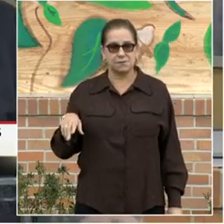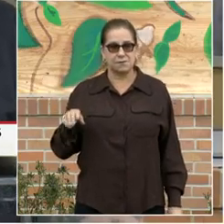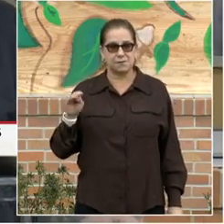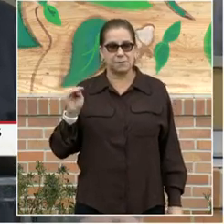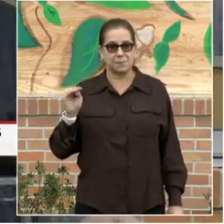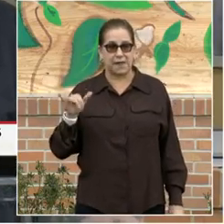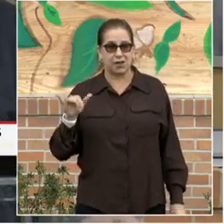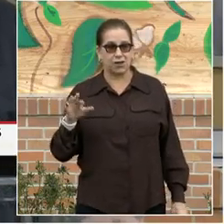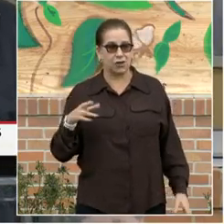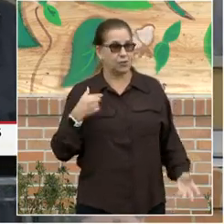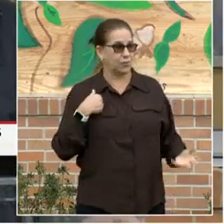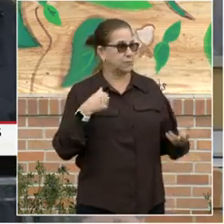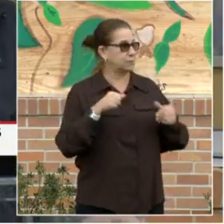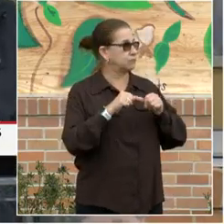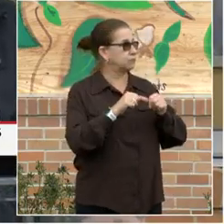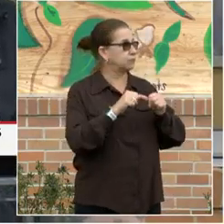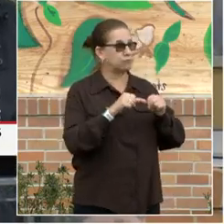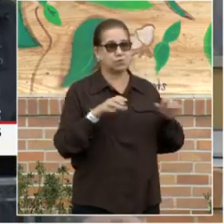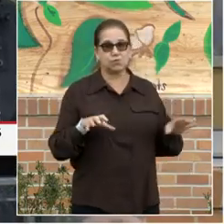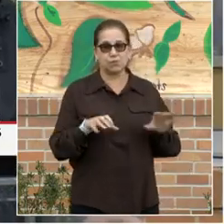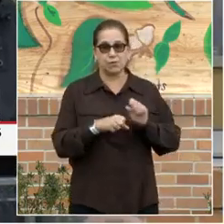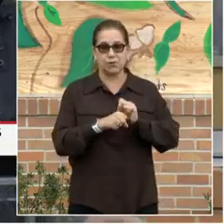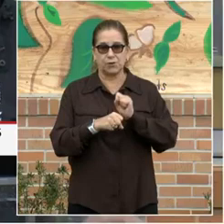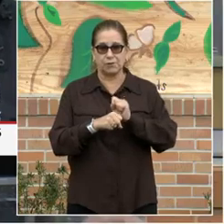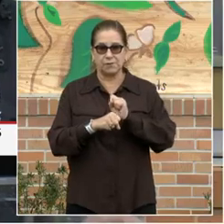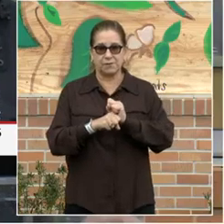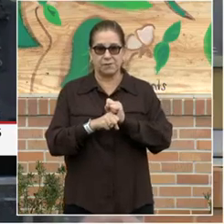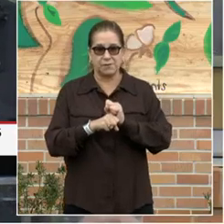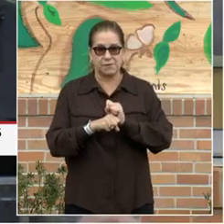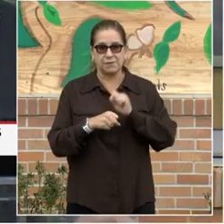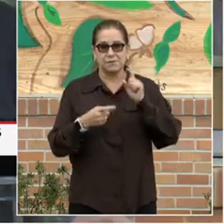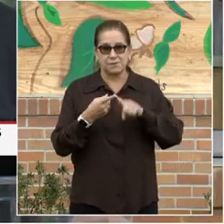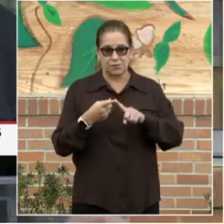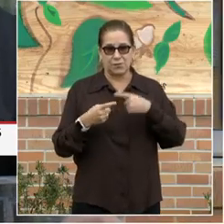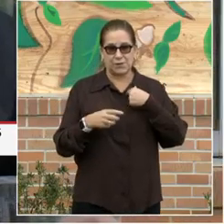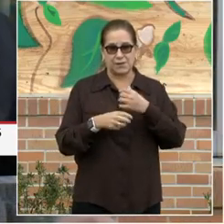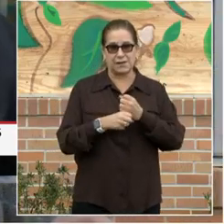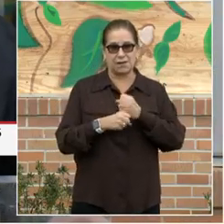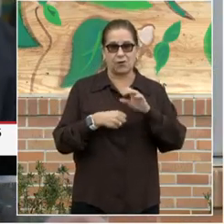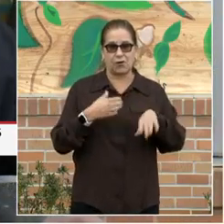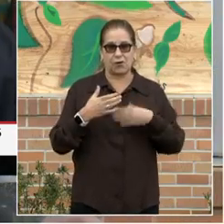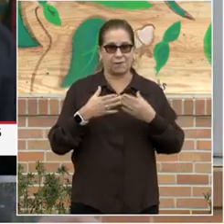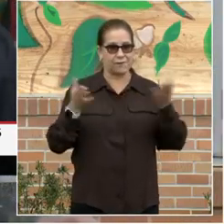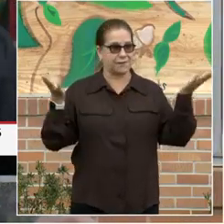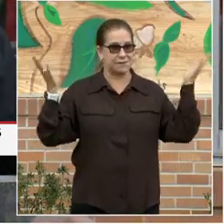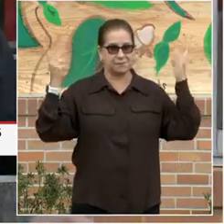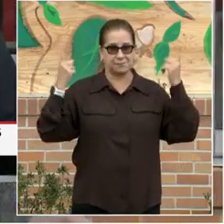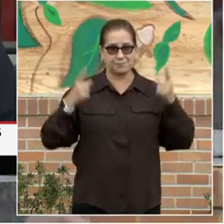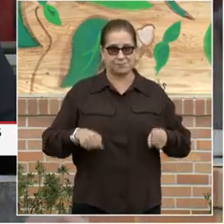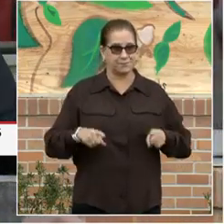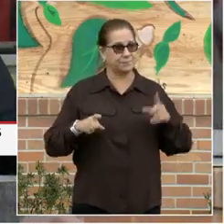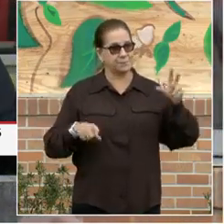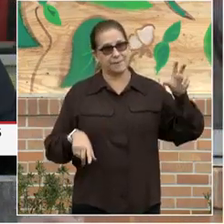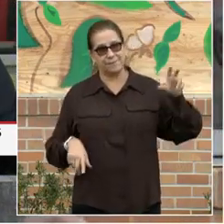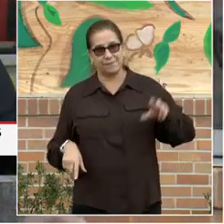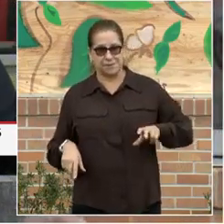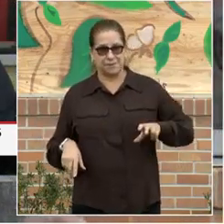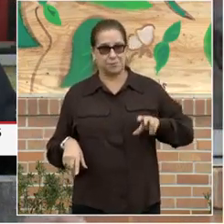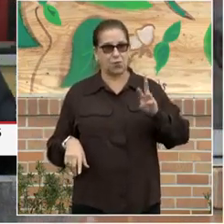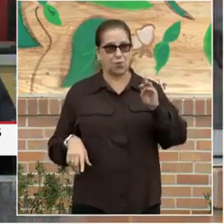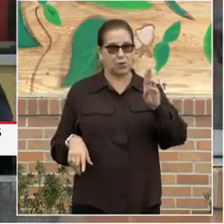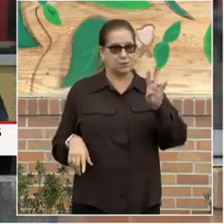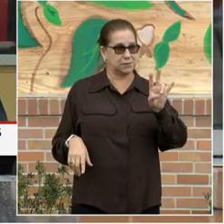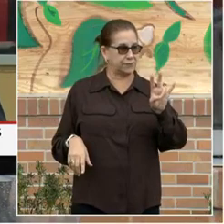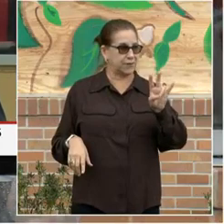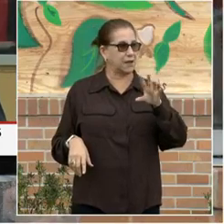going to keep pushing, and we're going to keep pushing until we get all this funding into Ward 7, into Ward 8,